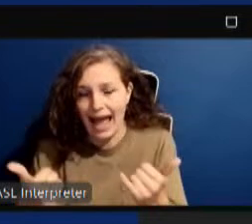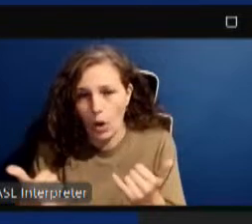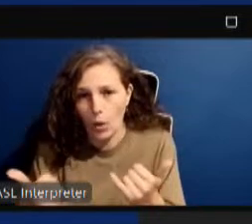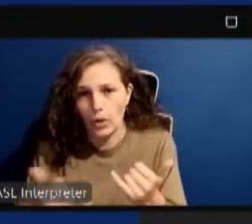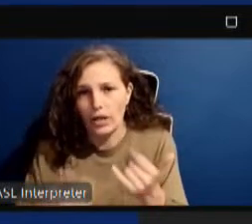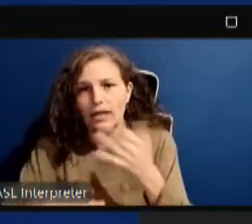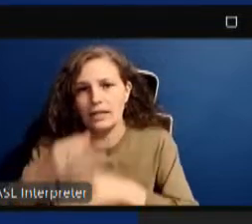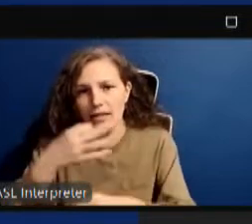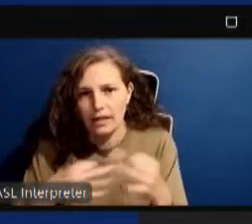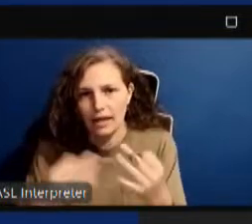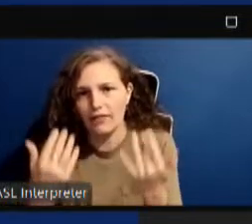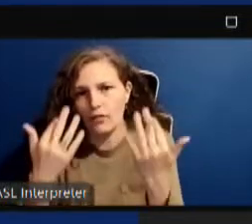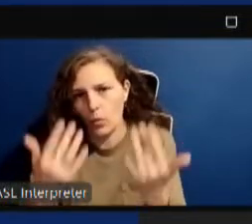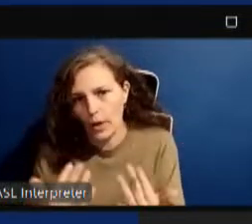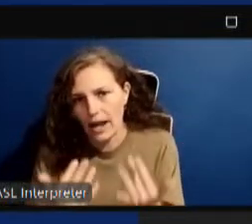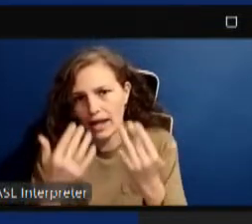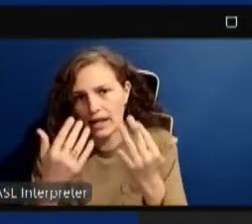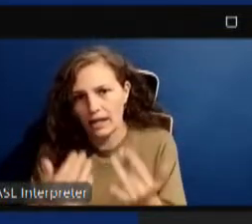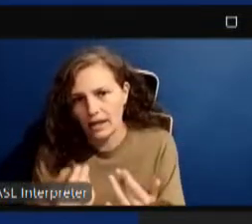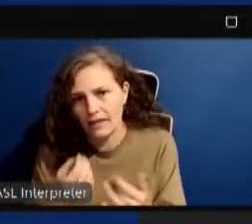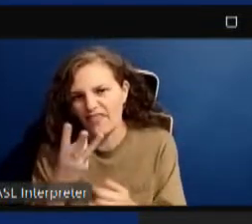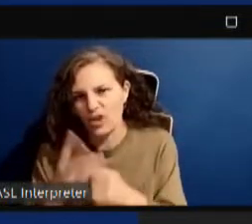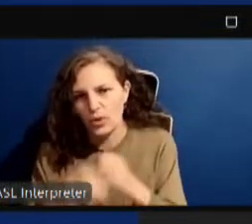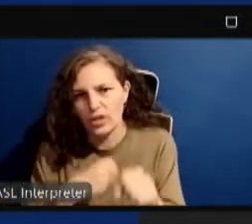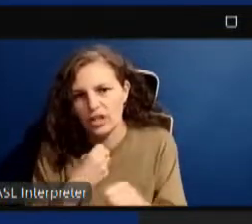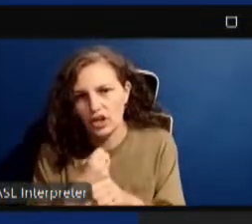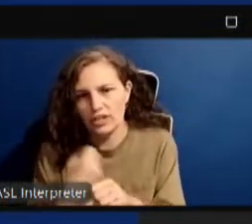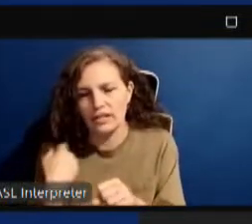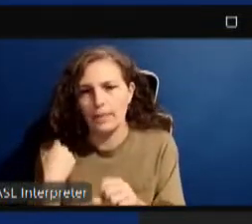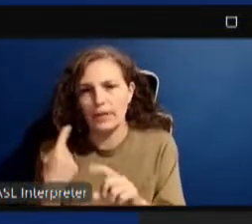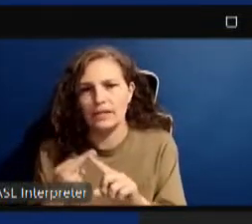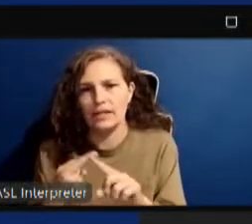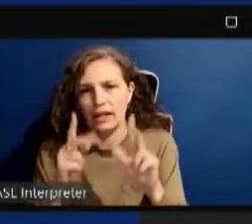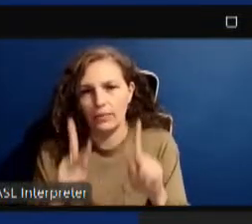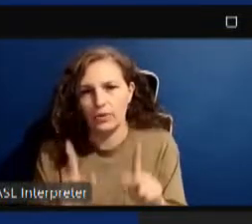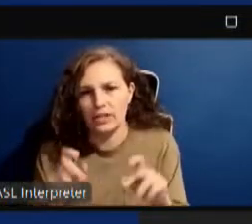few years until when or if we are able to rebuild?